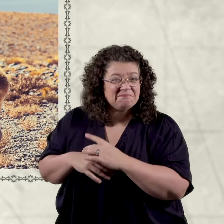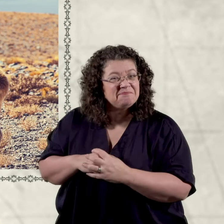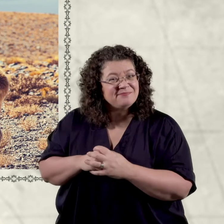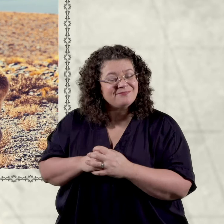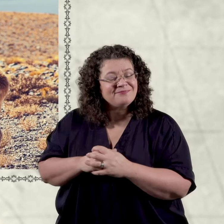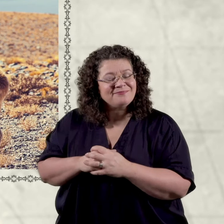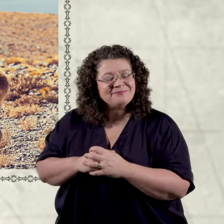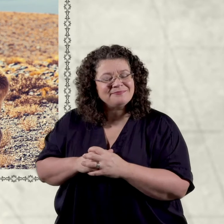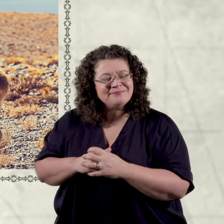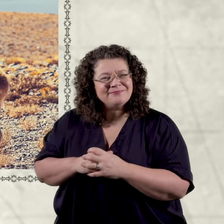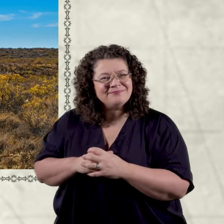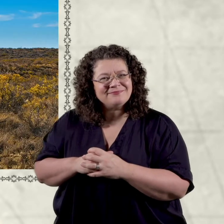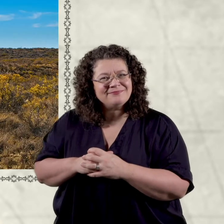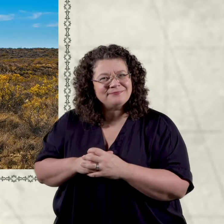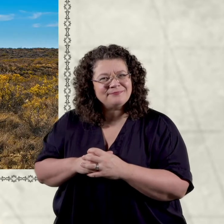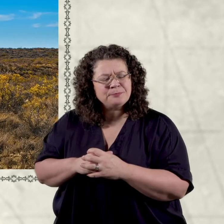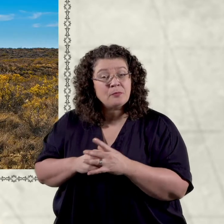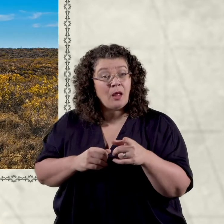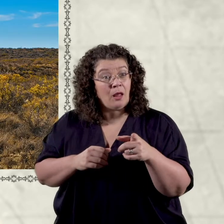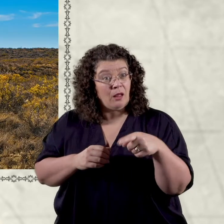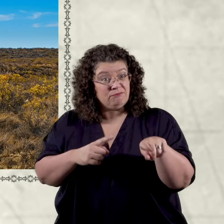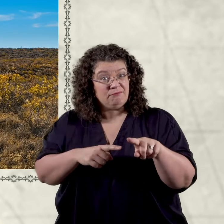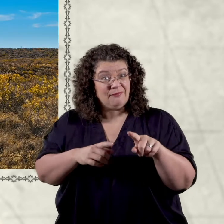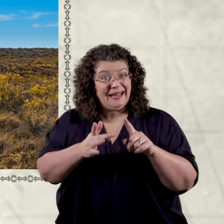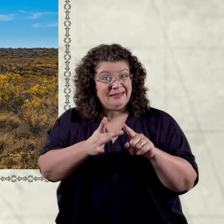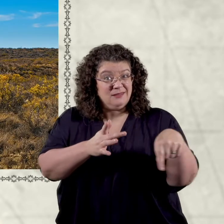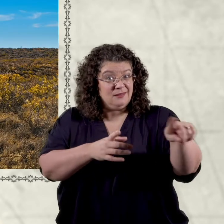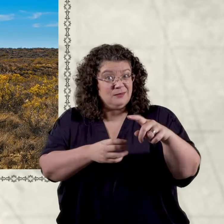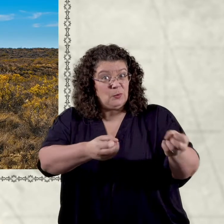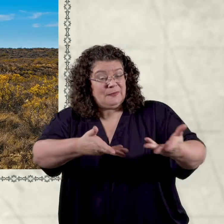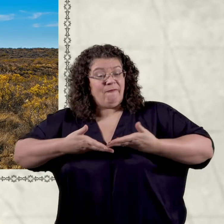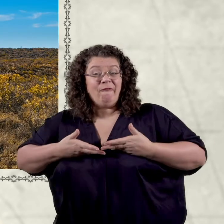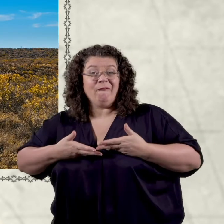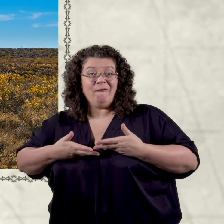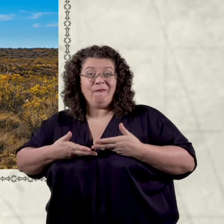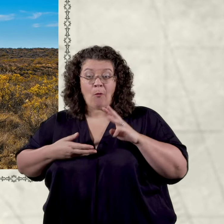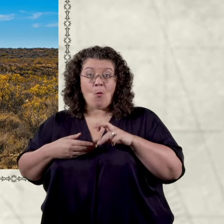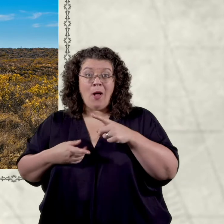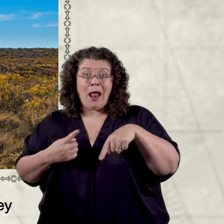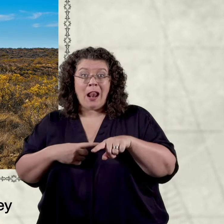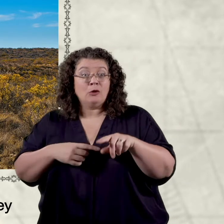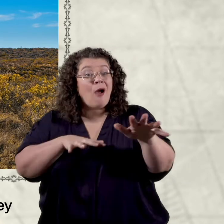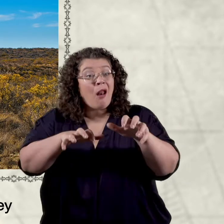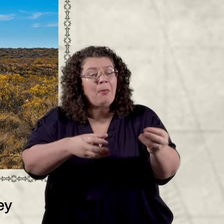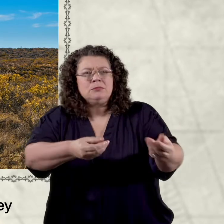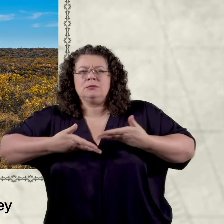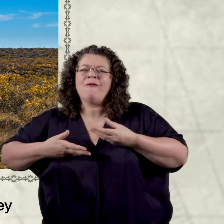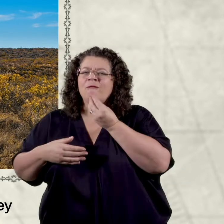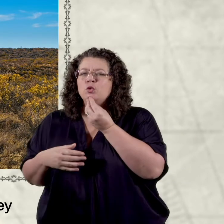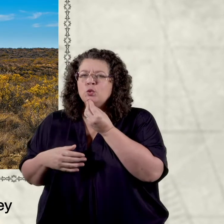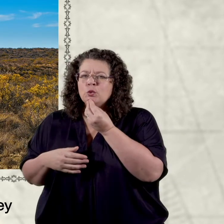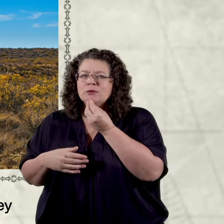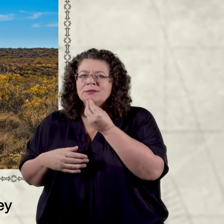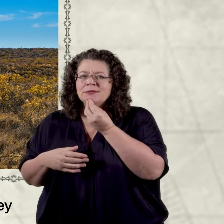guanaco. And the Indians would then give the Welsh people these animals for food. Now then, do you know how